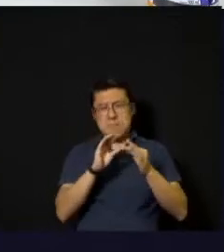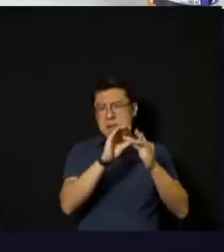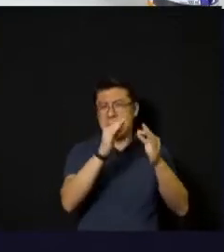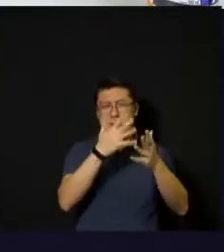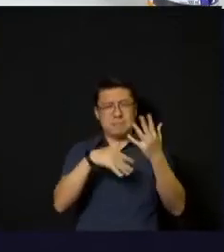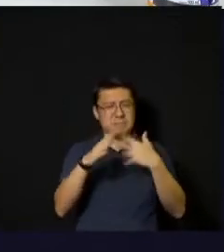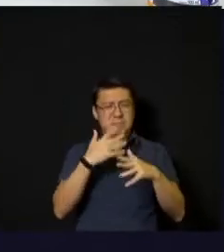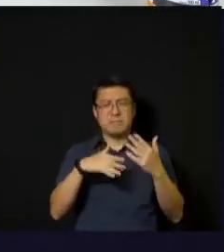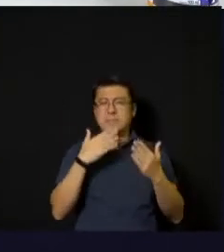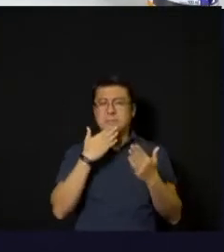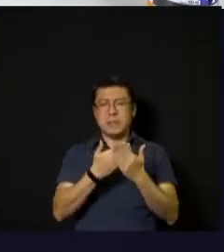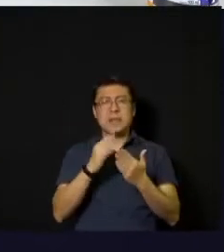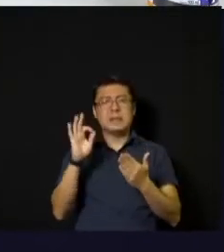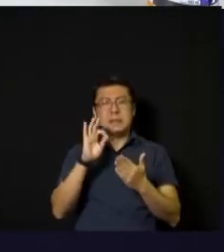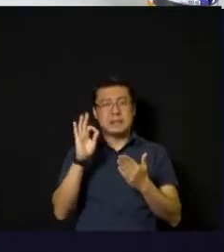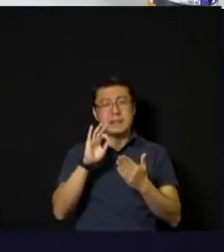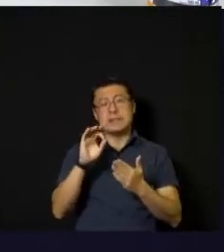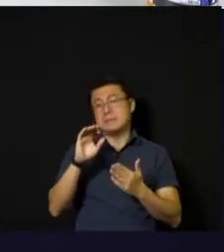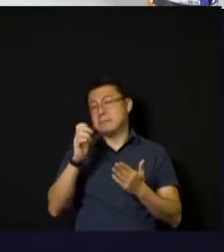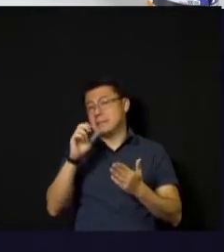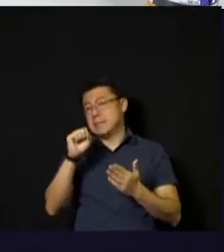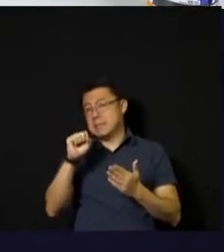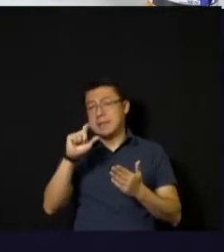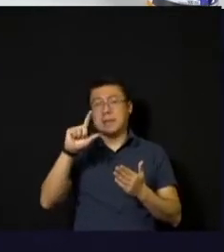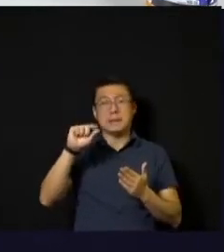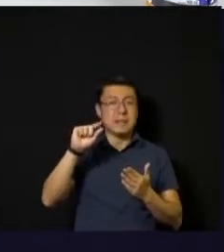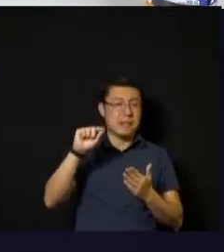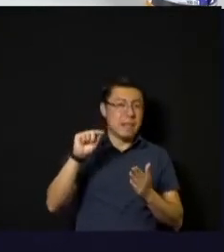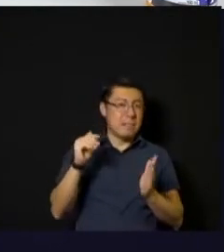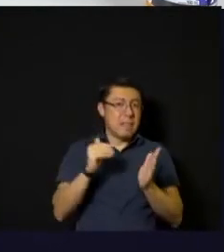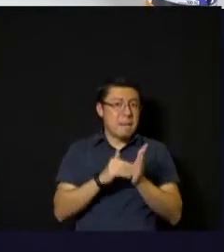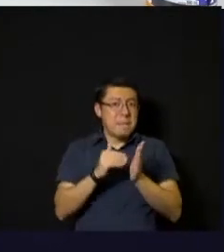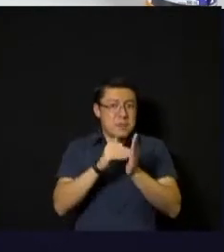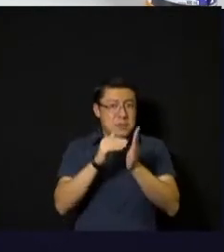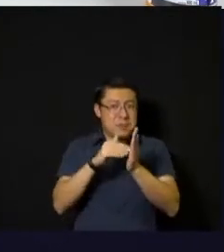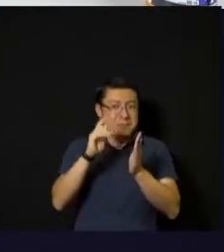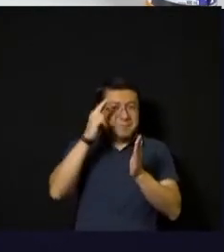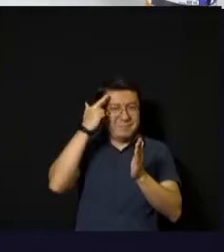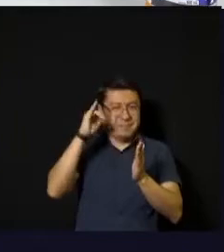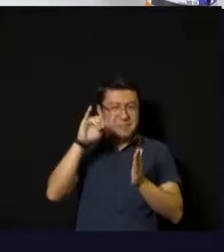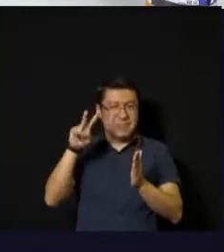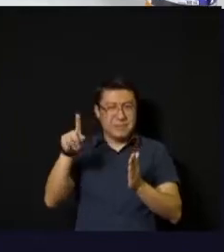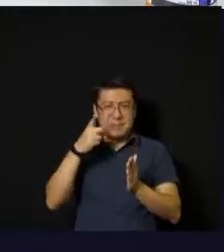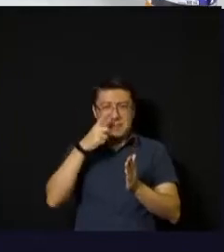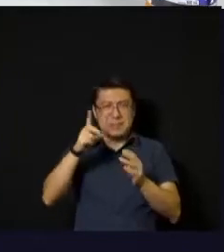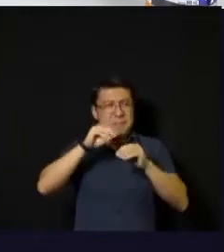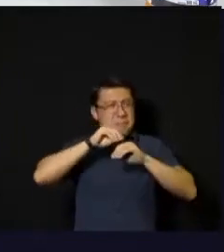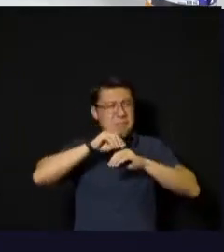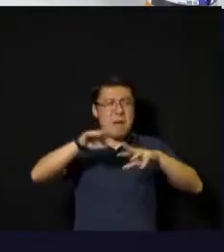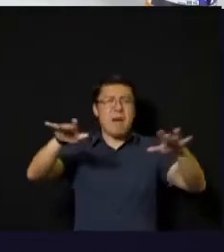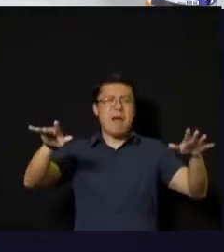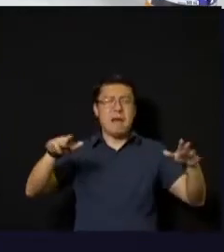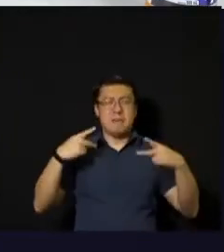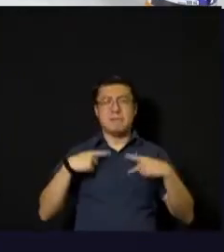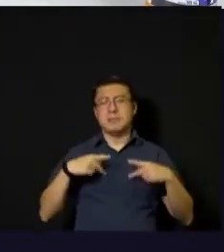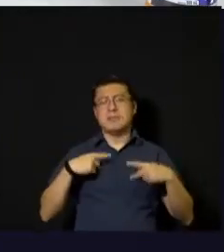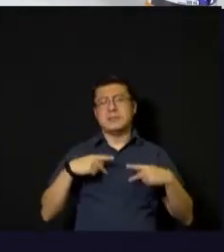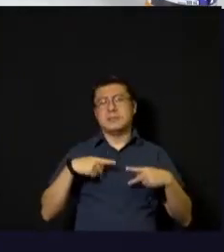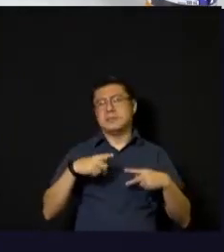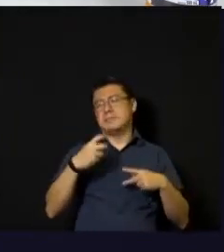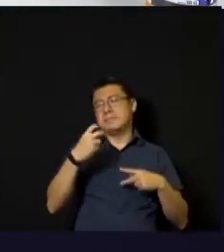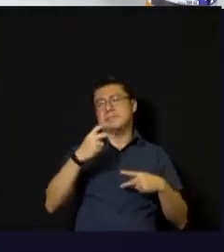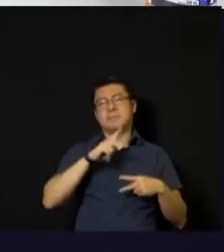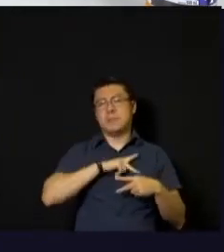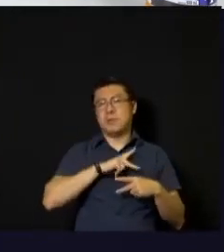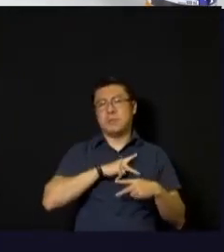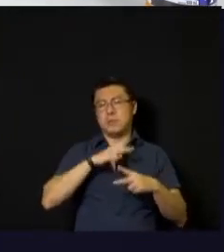expand more and reach to those 60, 70 million that Jorge Vergara said. And so dreams, we